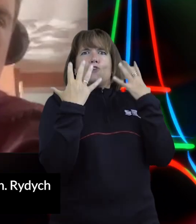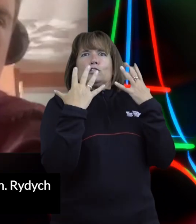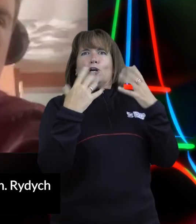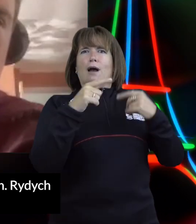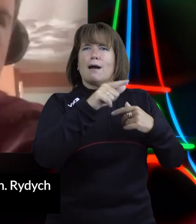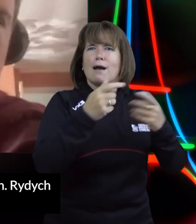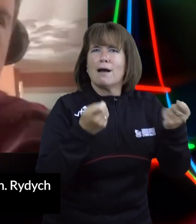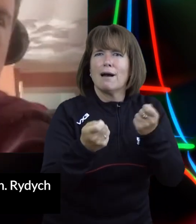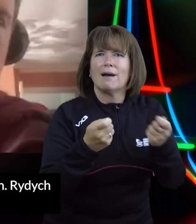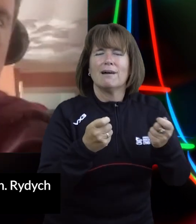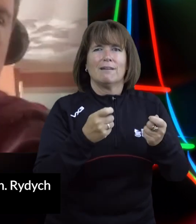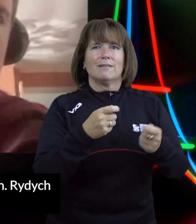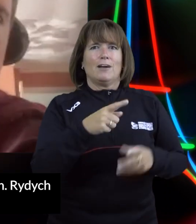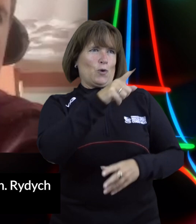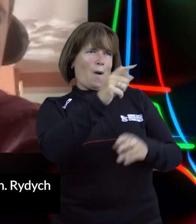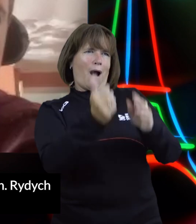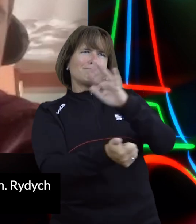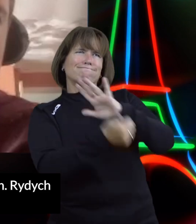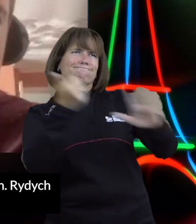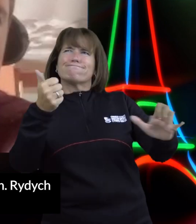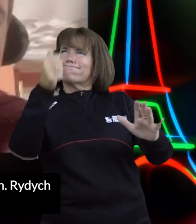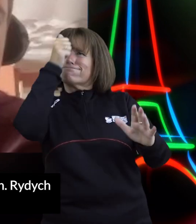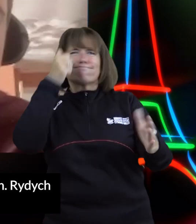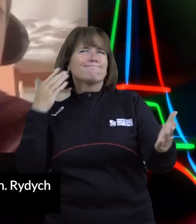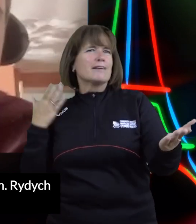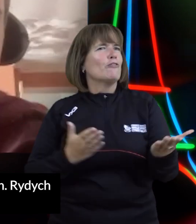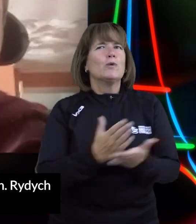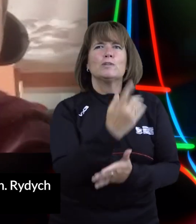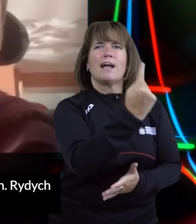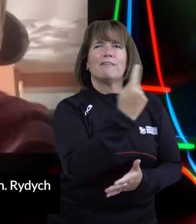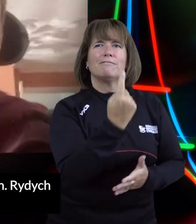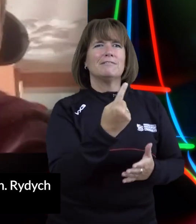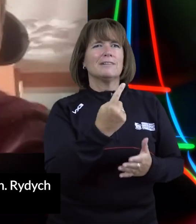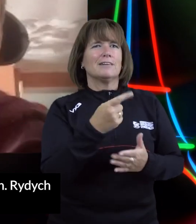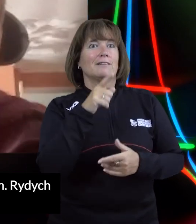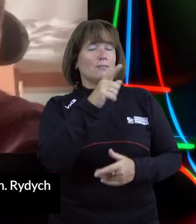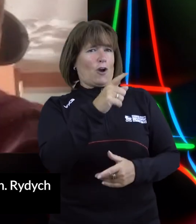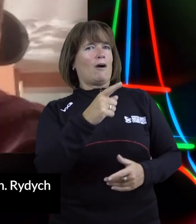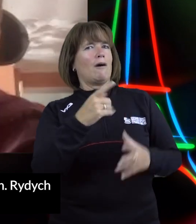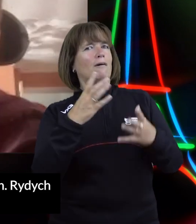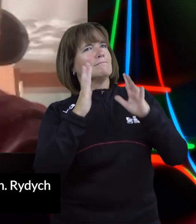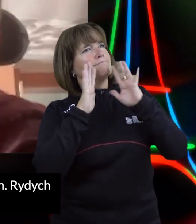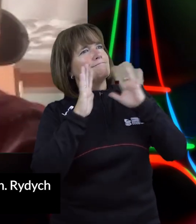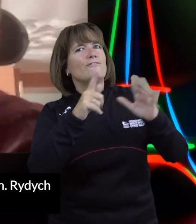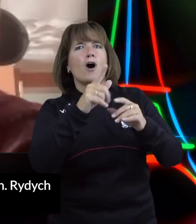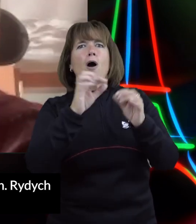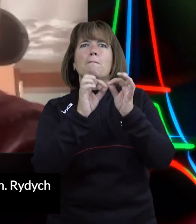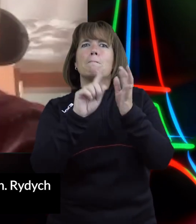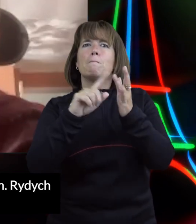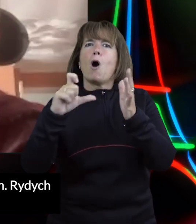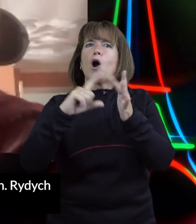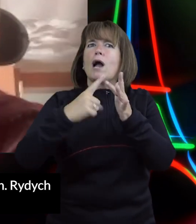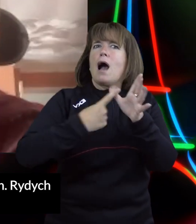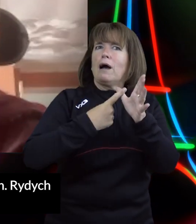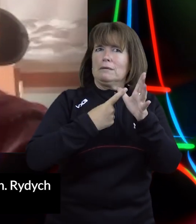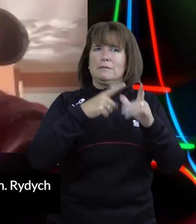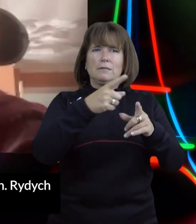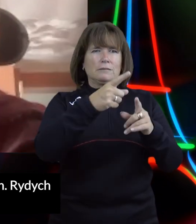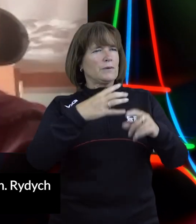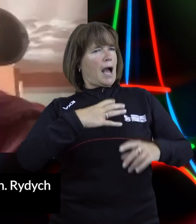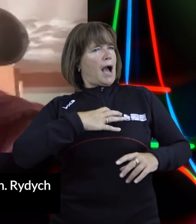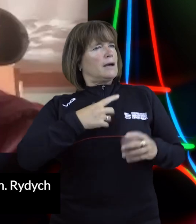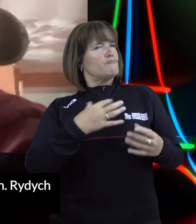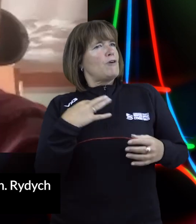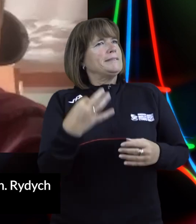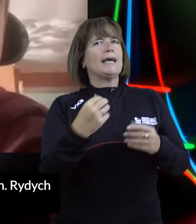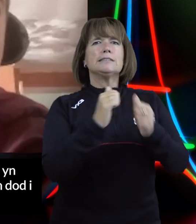that pressure? Because you are a stalwart, you're an amazing ambassador for the sport of boccia, but how do you cope with that